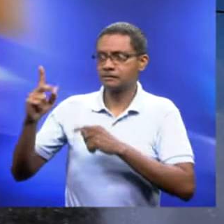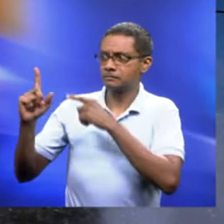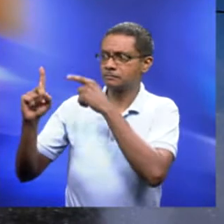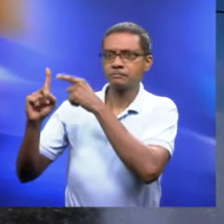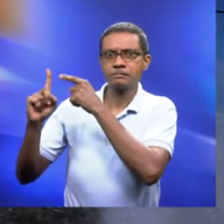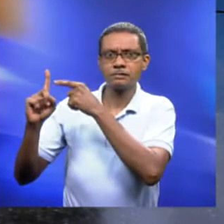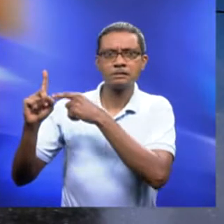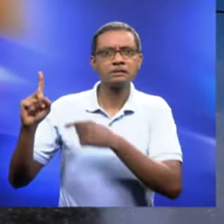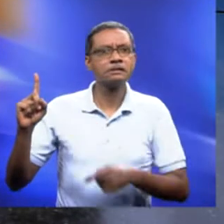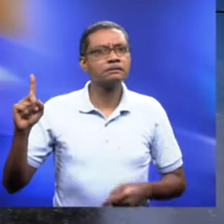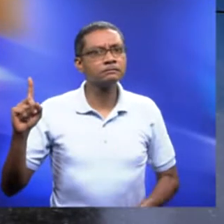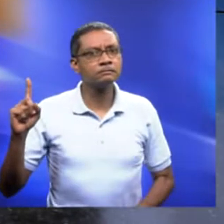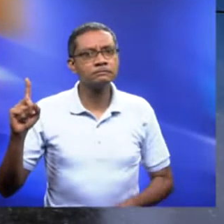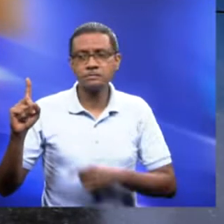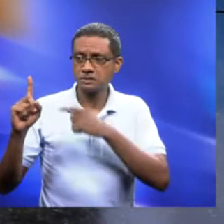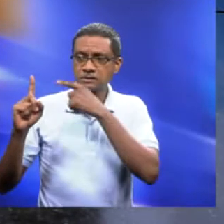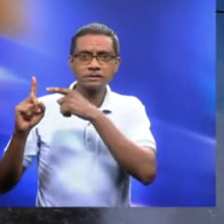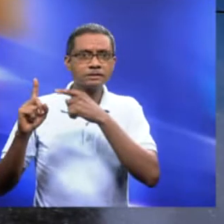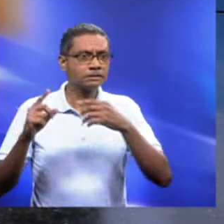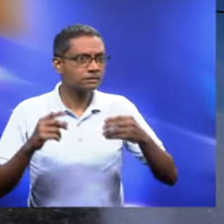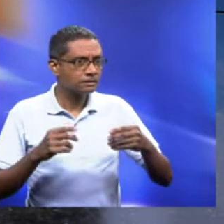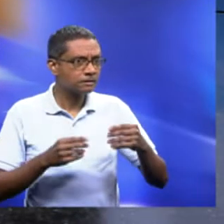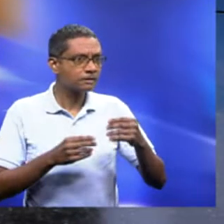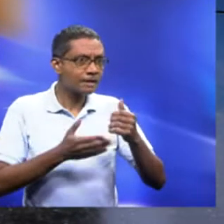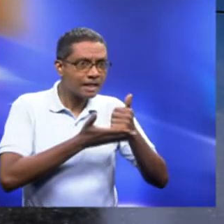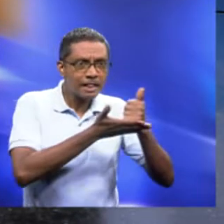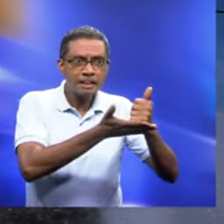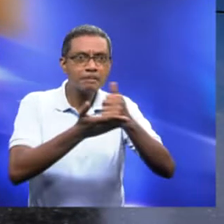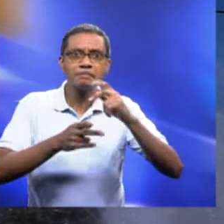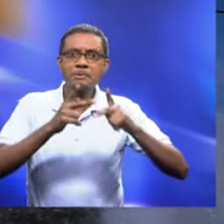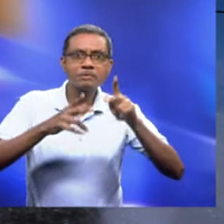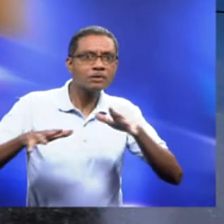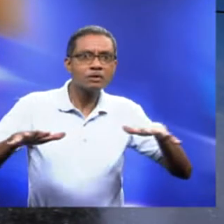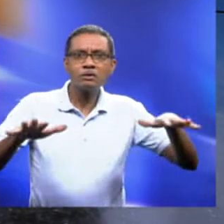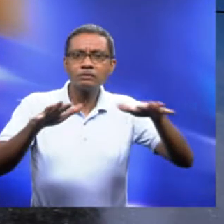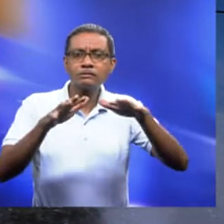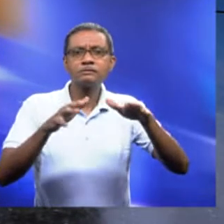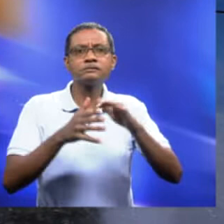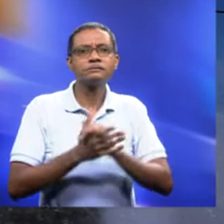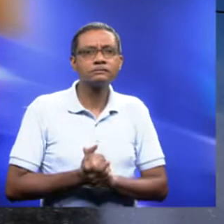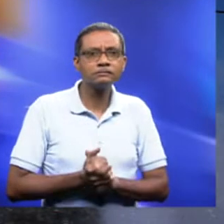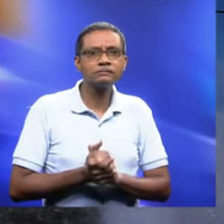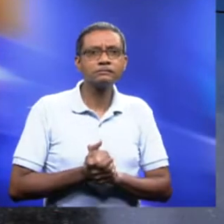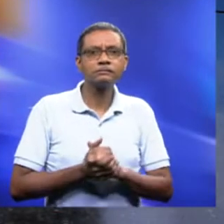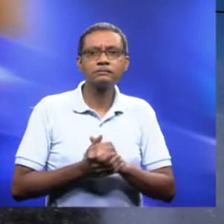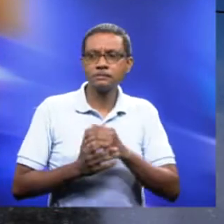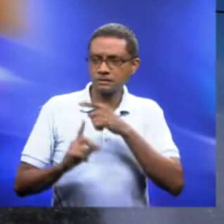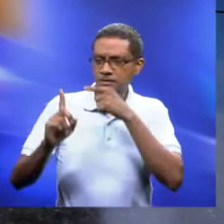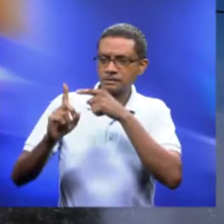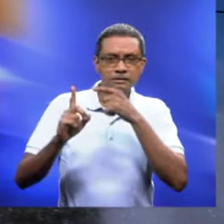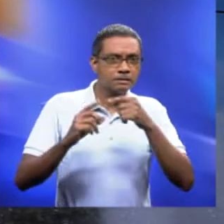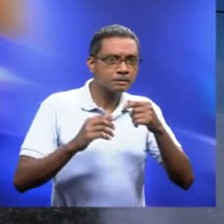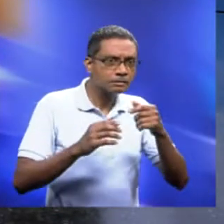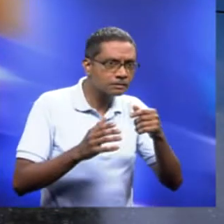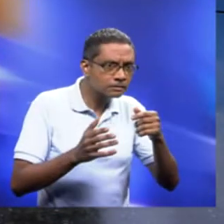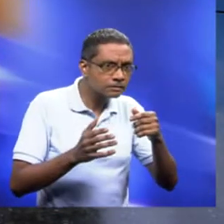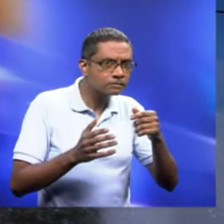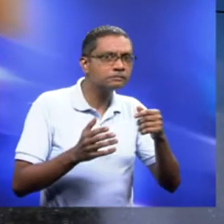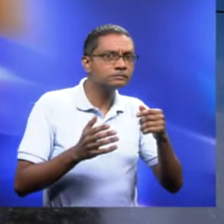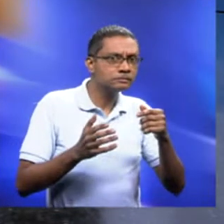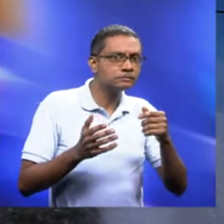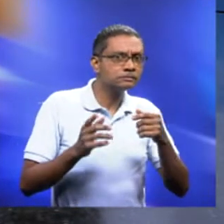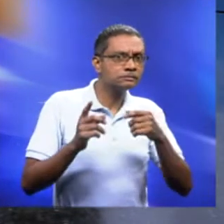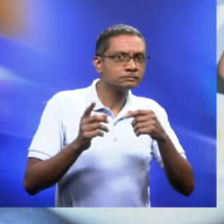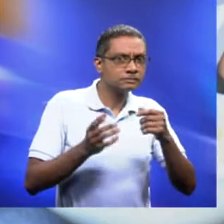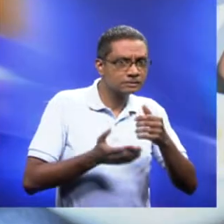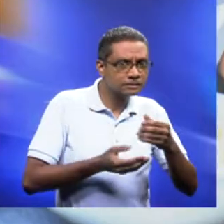is positively impacting the lives of persons, and that's his passion, and building performing teams with a common vision is his